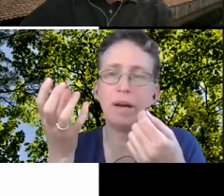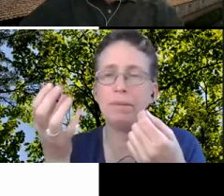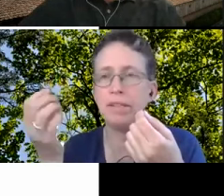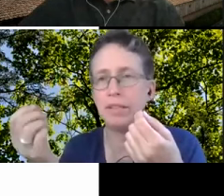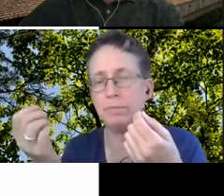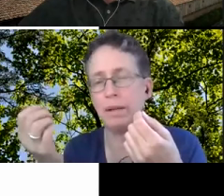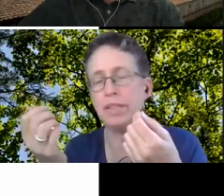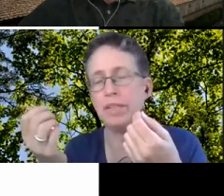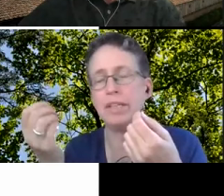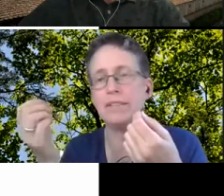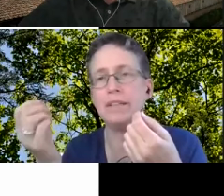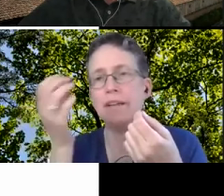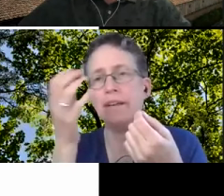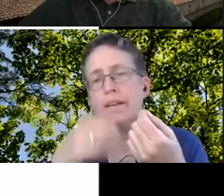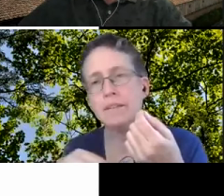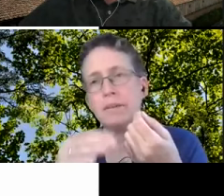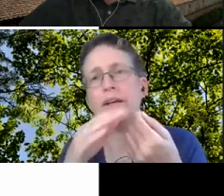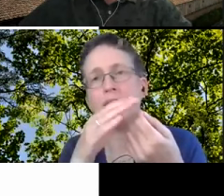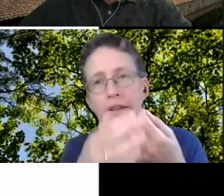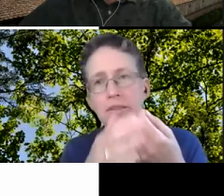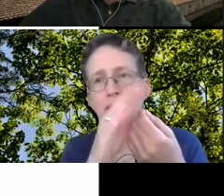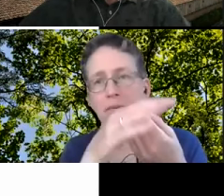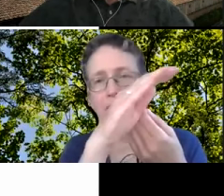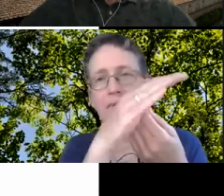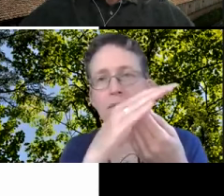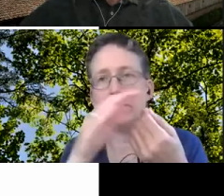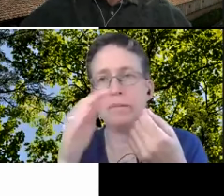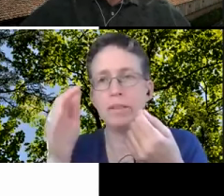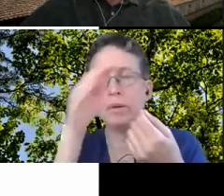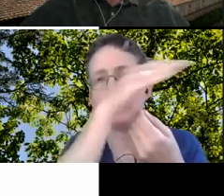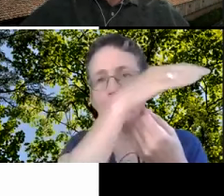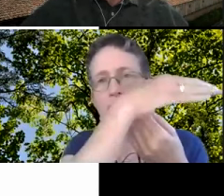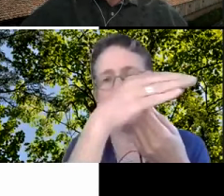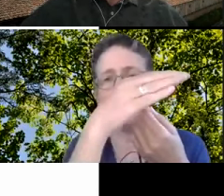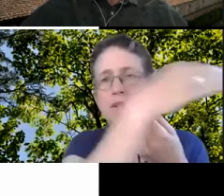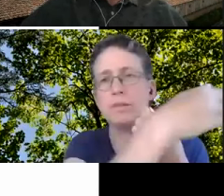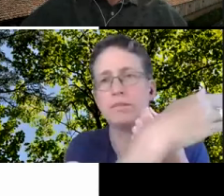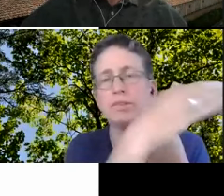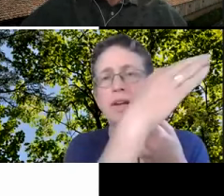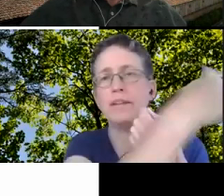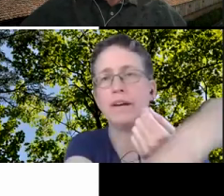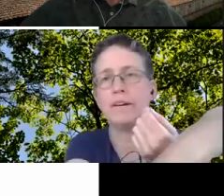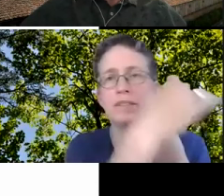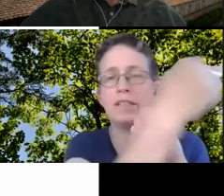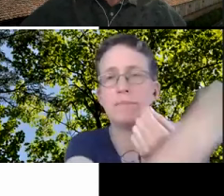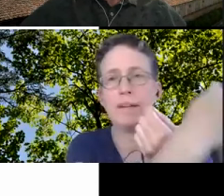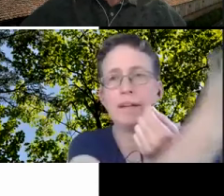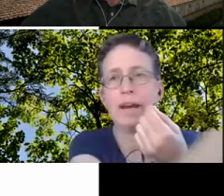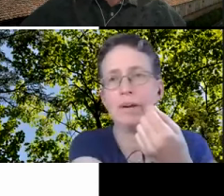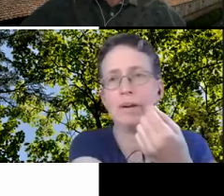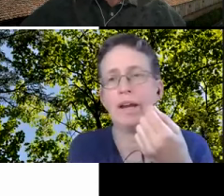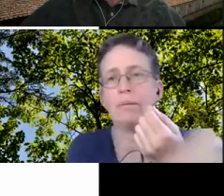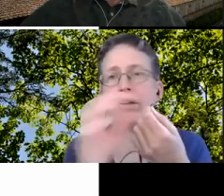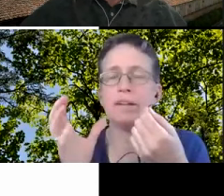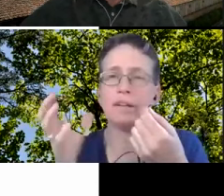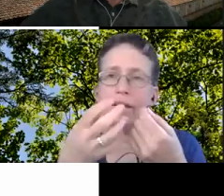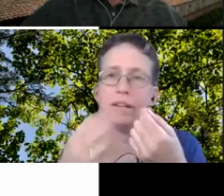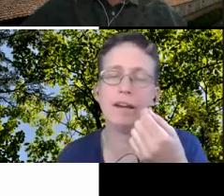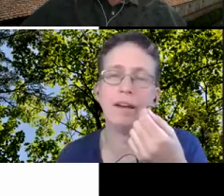human population density, so that, as you said, we don't continue this sort of trend of just expanding outward and